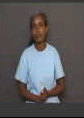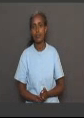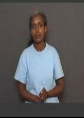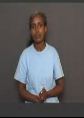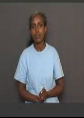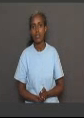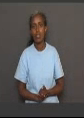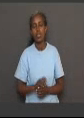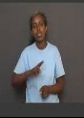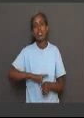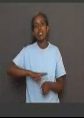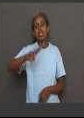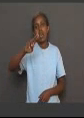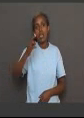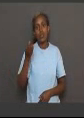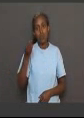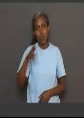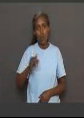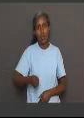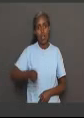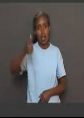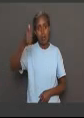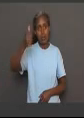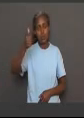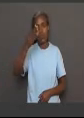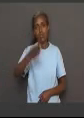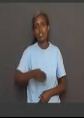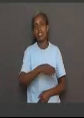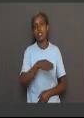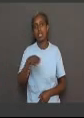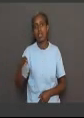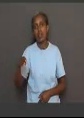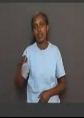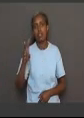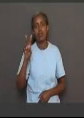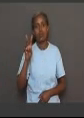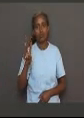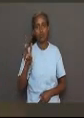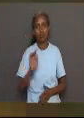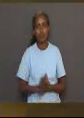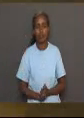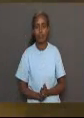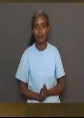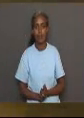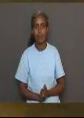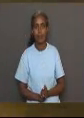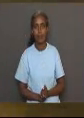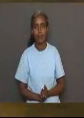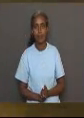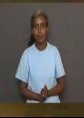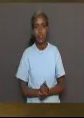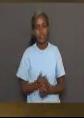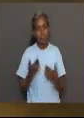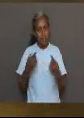The height or amplitude of the graph is 2. Let us